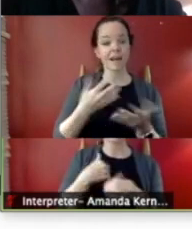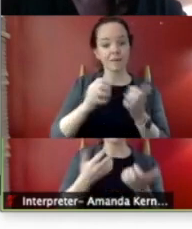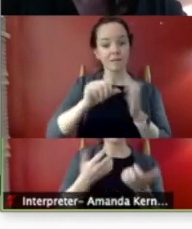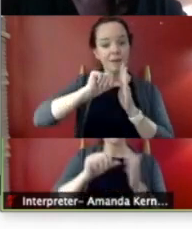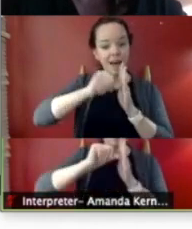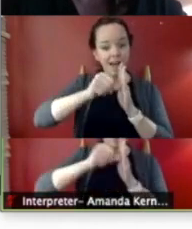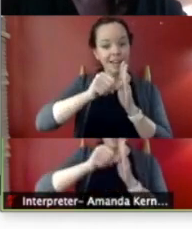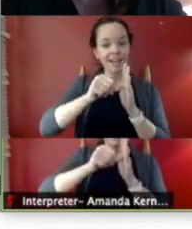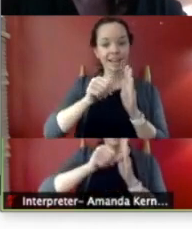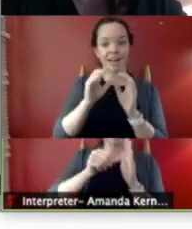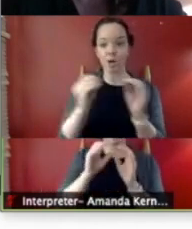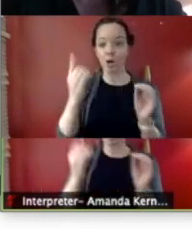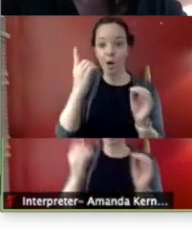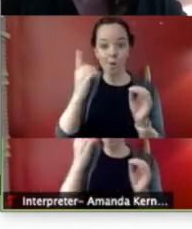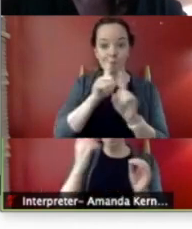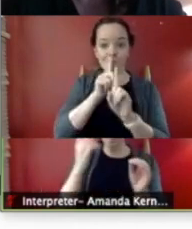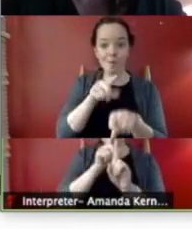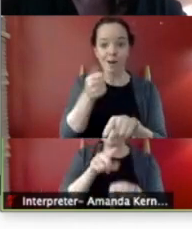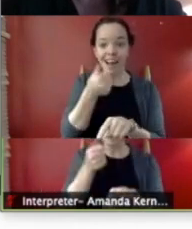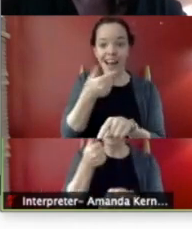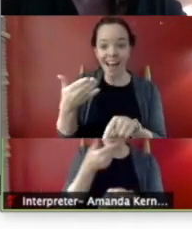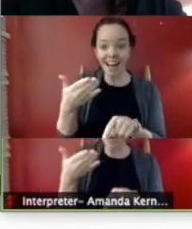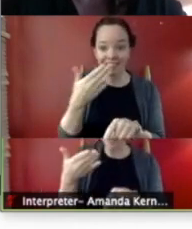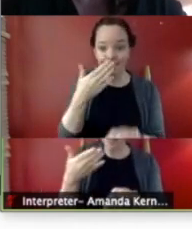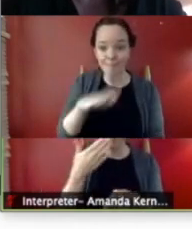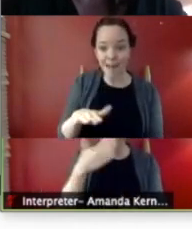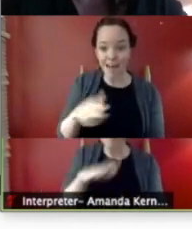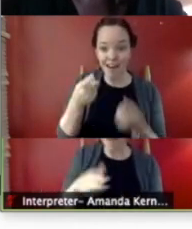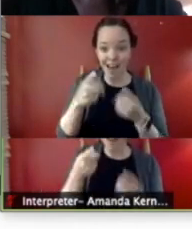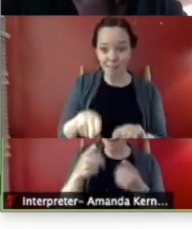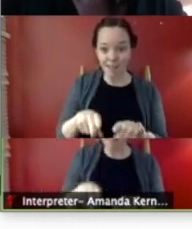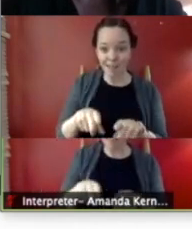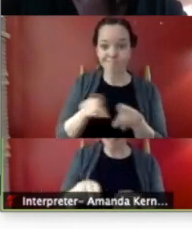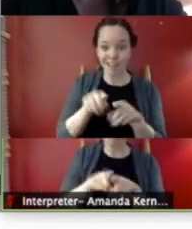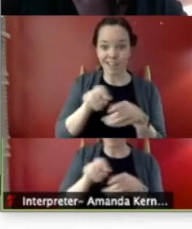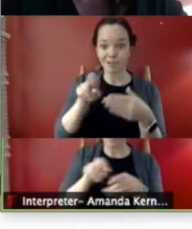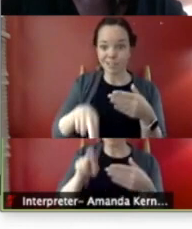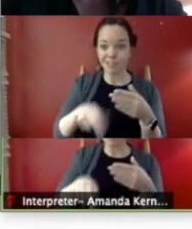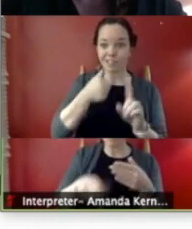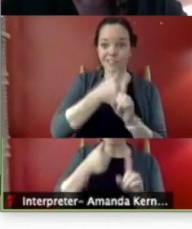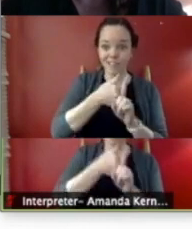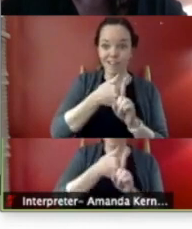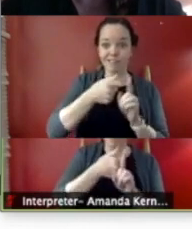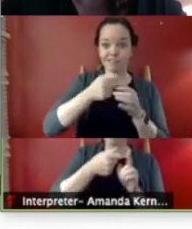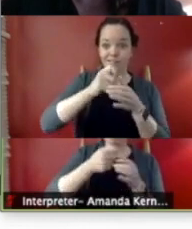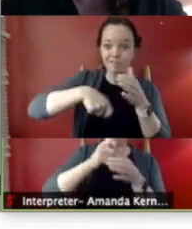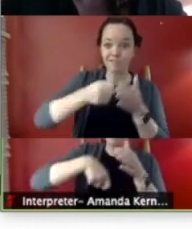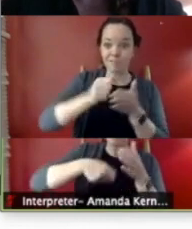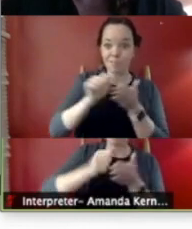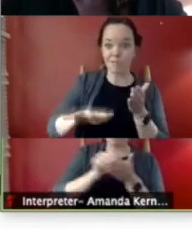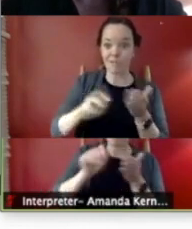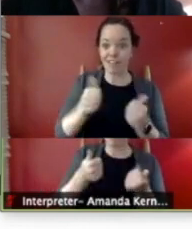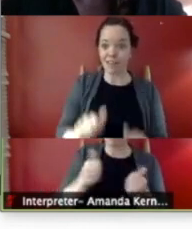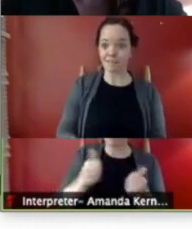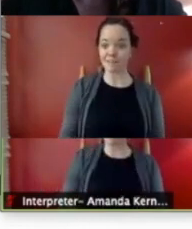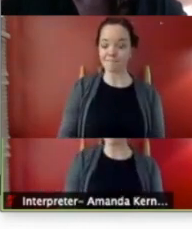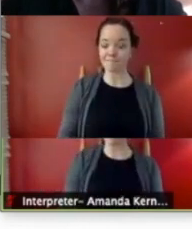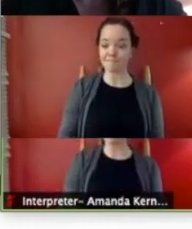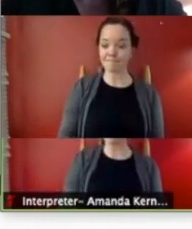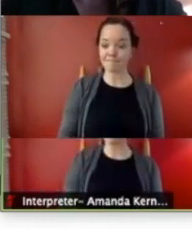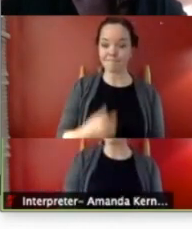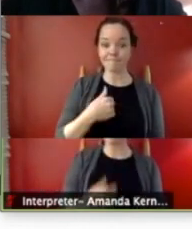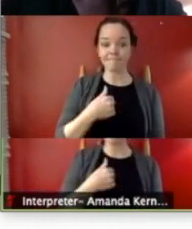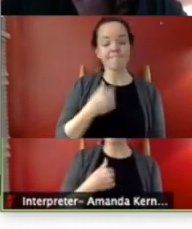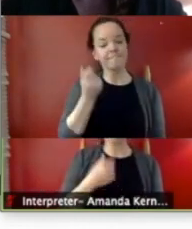that no one reported anything bad happening as a result of their self-removal attempts. I do want to acknowledge that this study